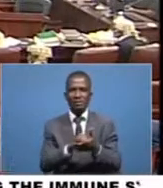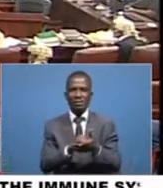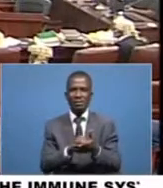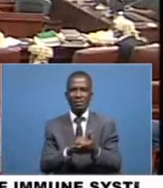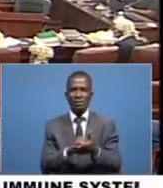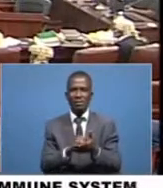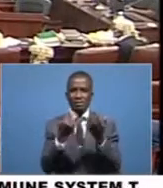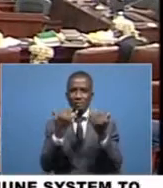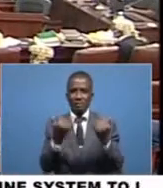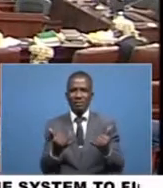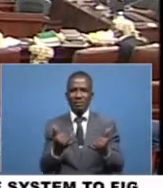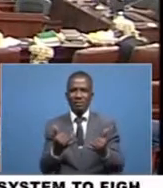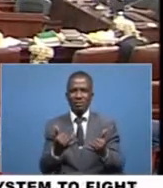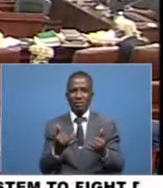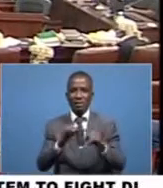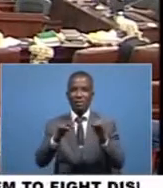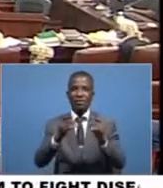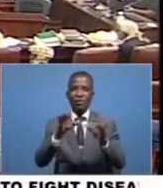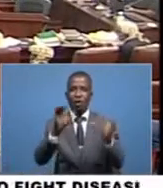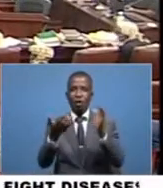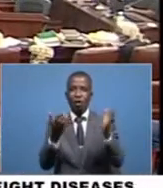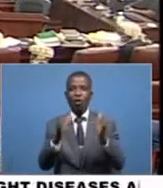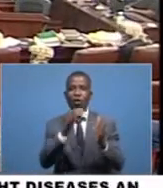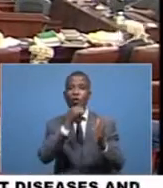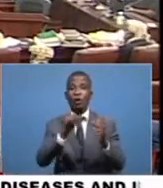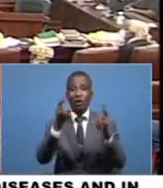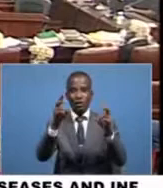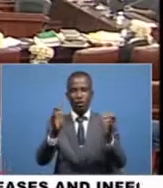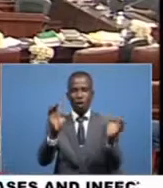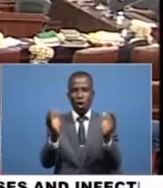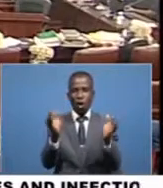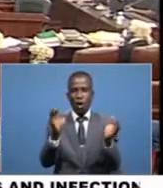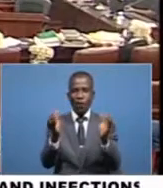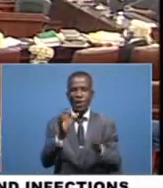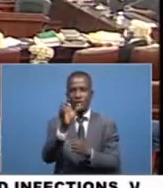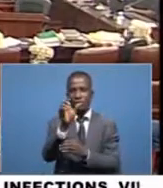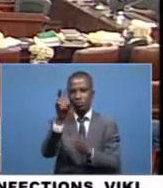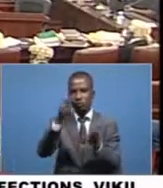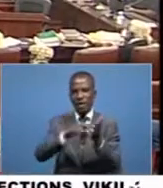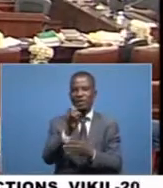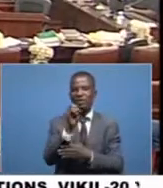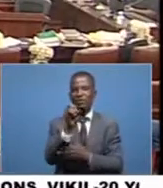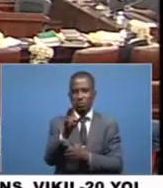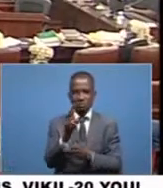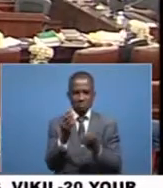versus Ademu Dramani and Attorney General number 4, 2012, one Supreme Court